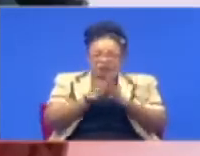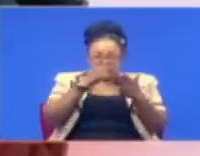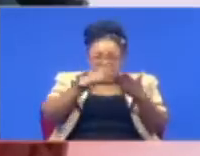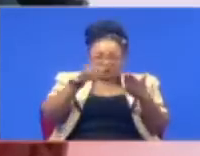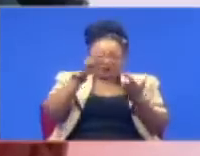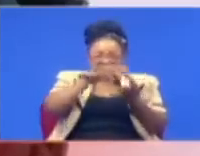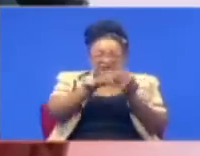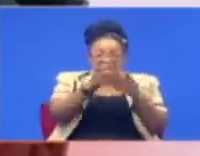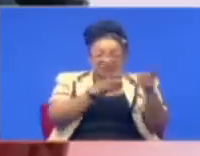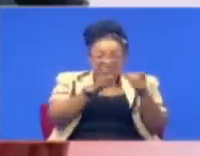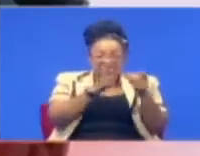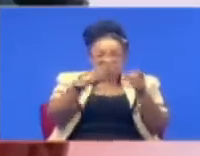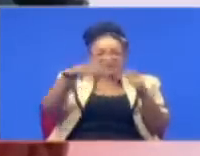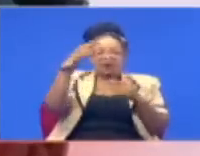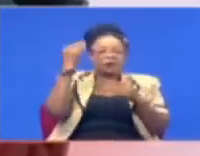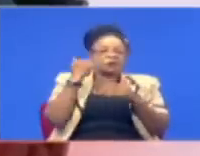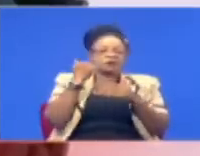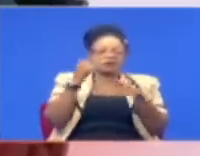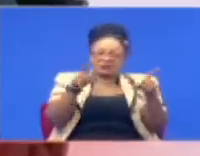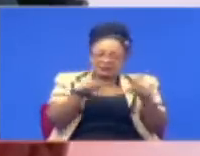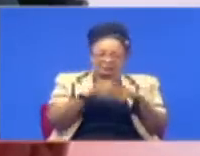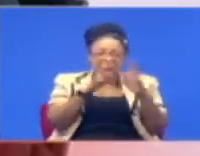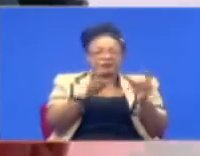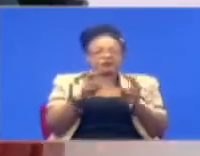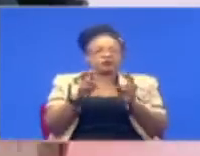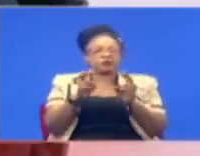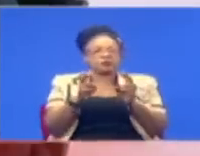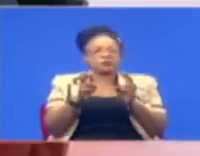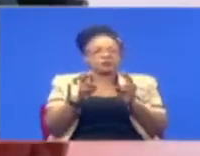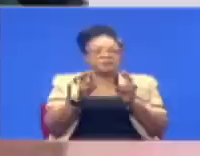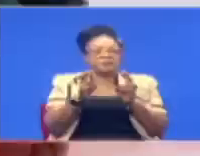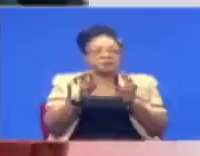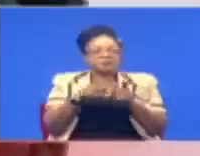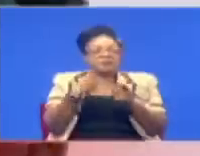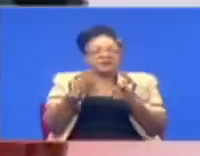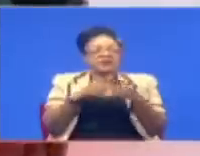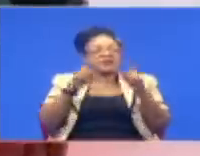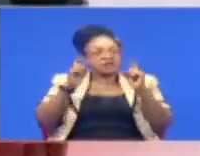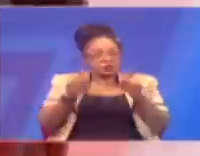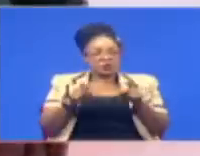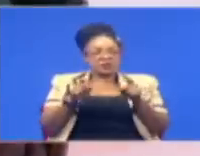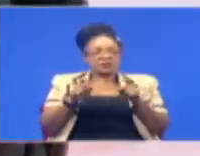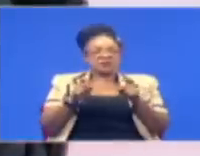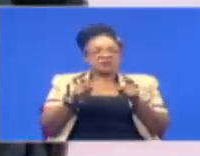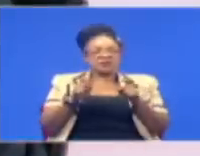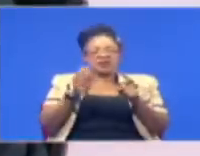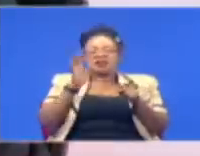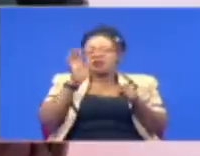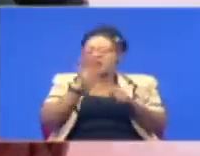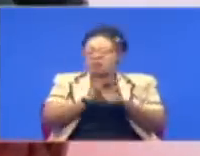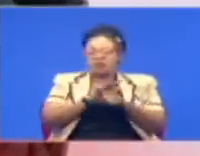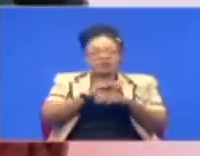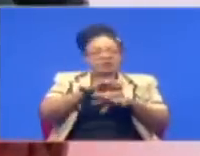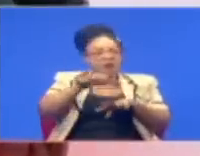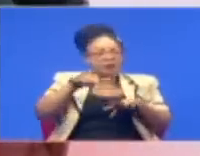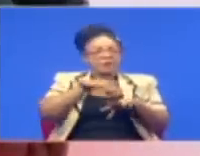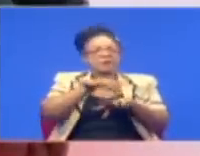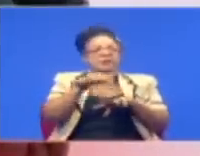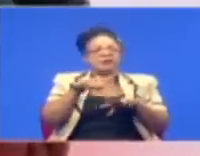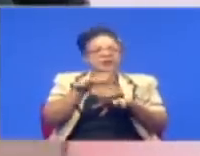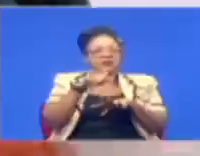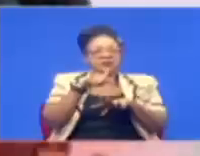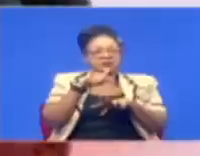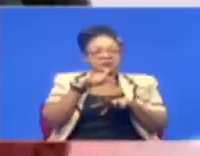High Court, it was the same issue. It didn't require lots and lots of hours to argue. It was a single